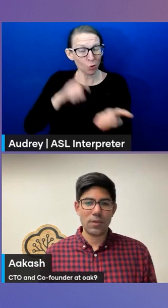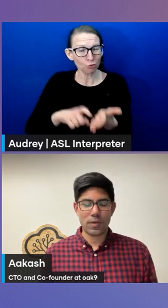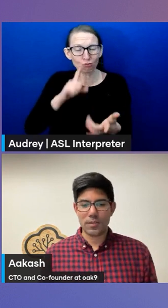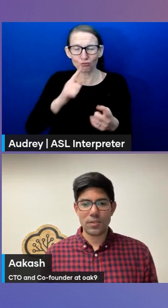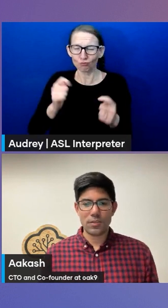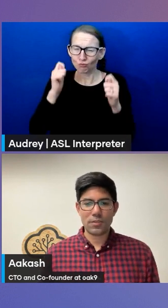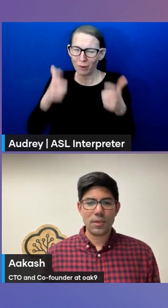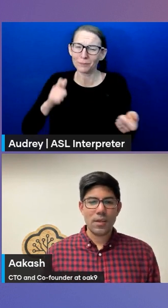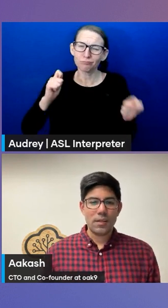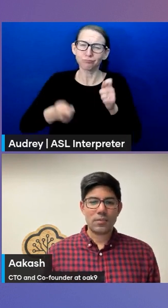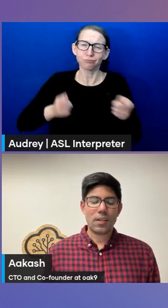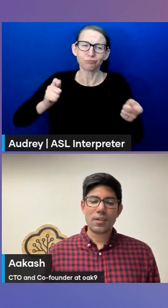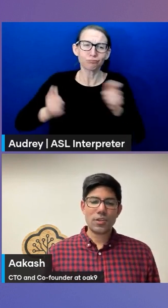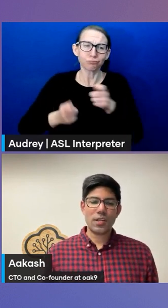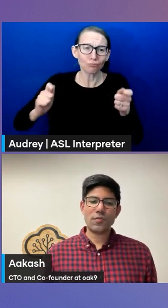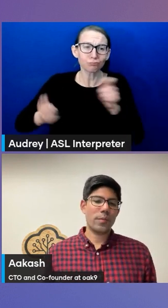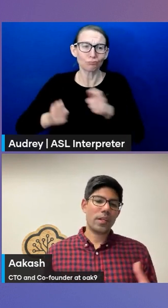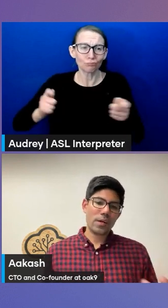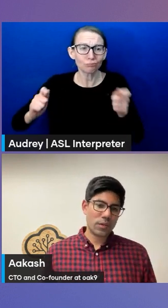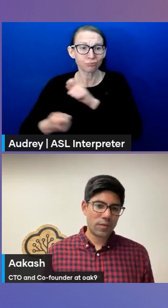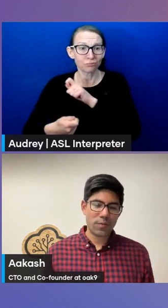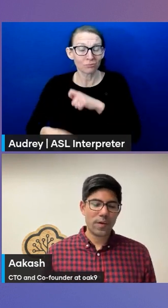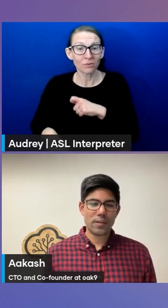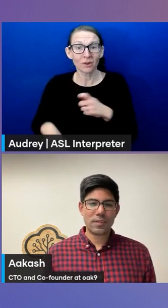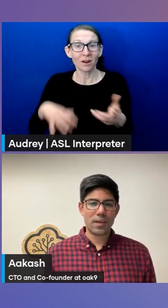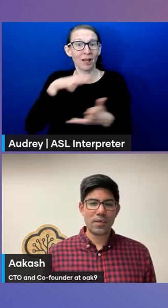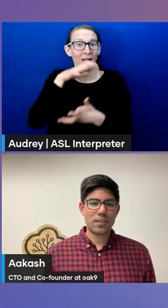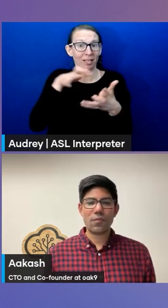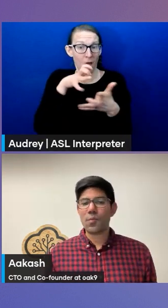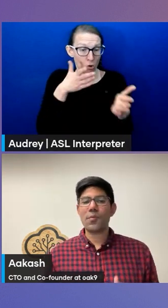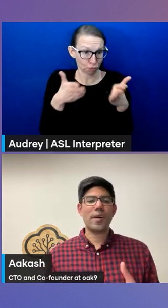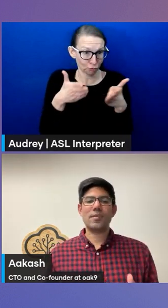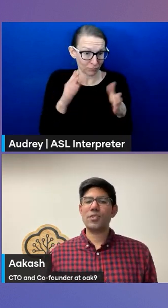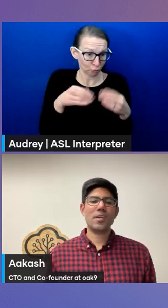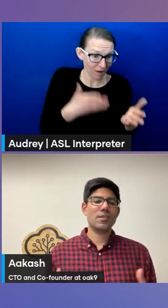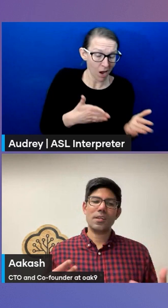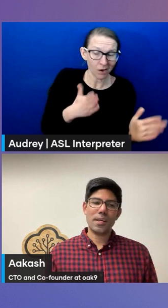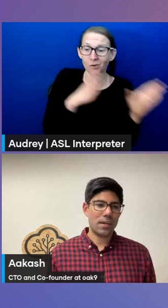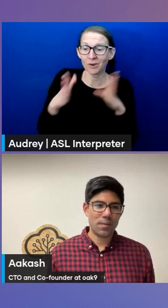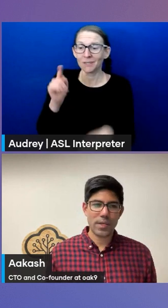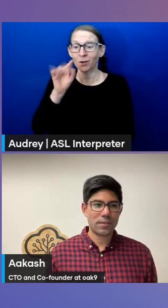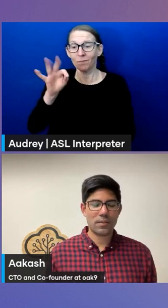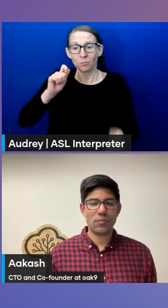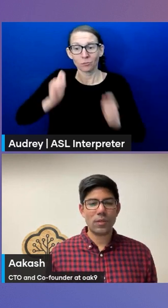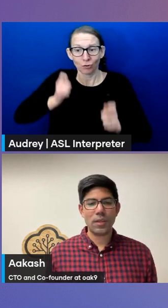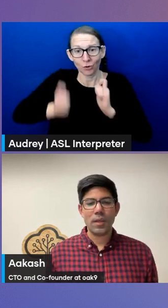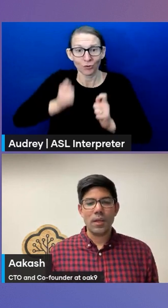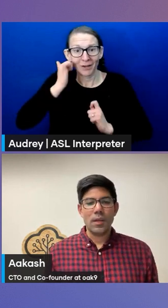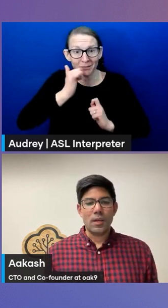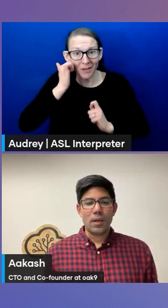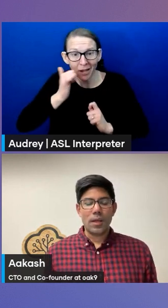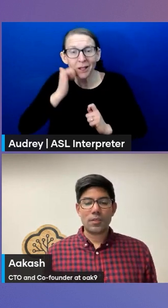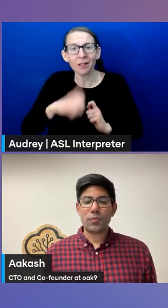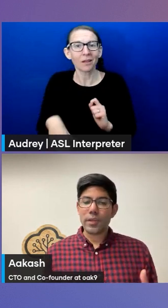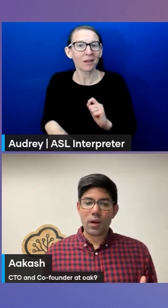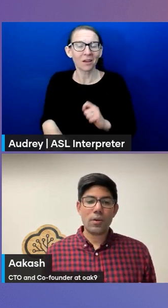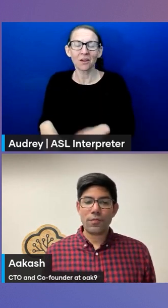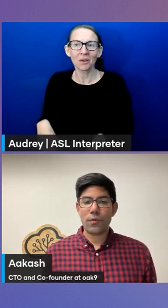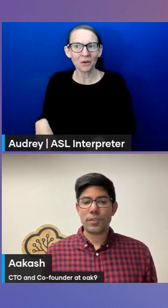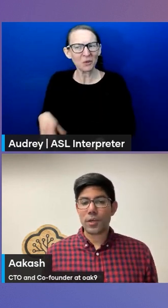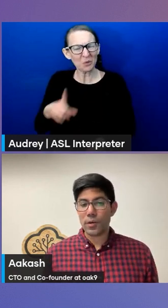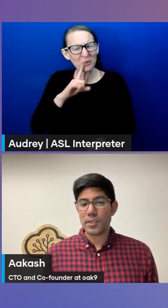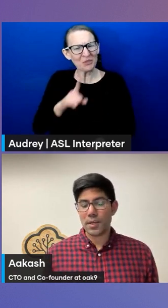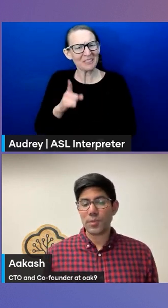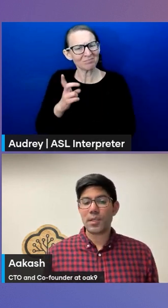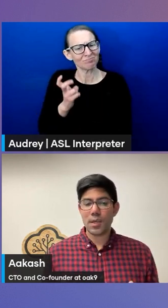change in the organizations. There's a lot of change from the cloud service provider side. Terraform providers change on a day-to-day basis, and really, it's really hard